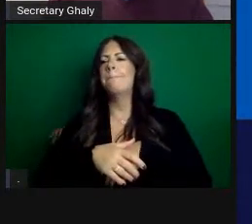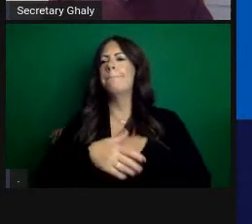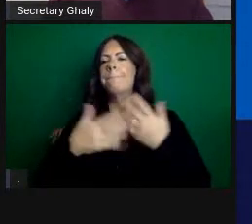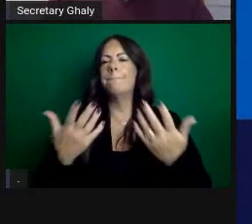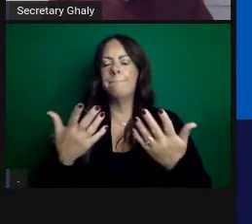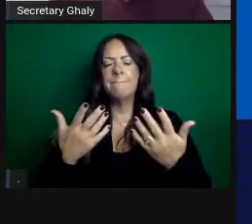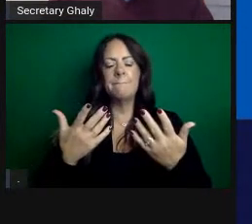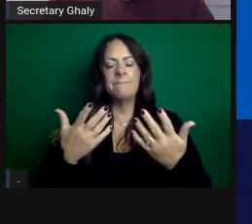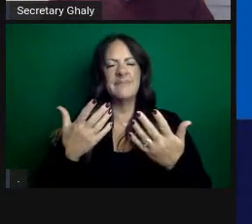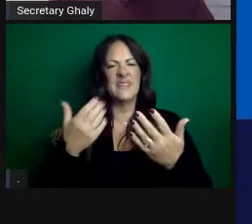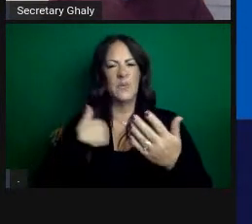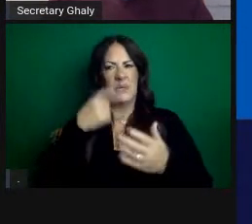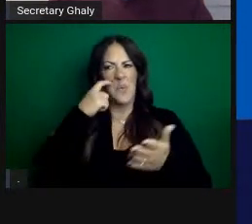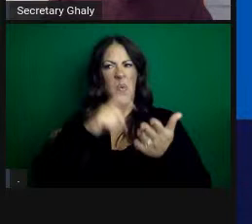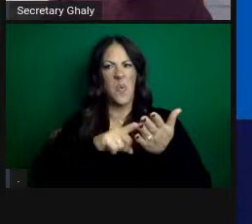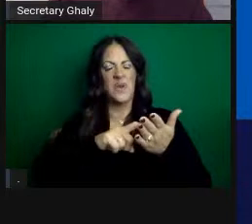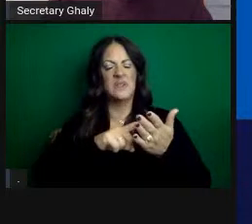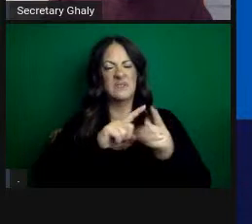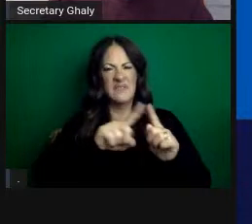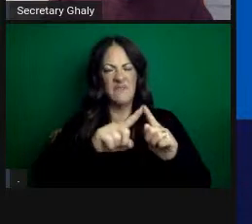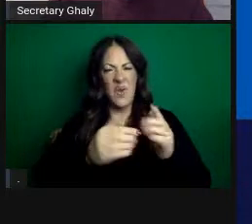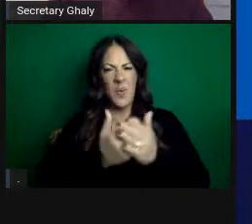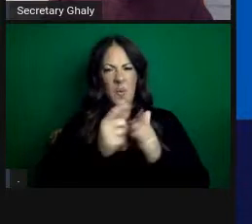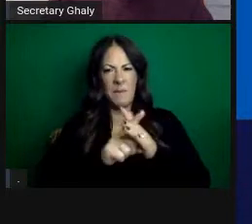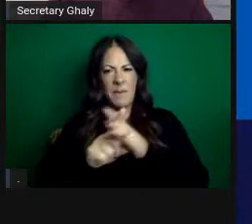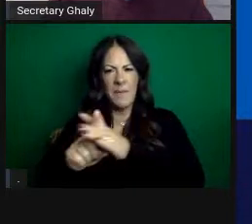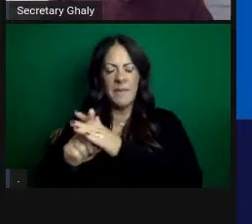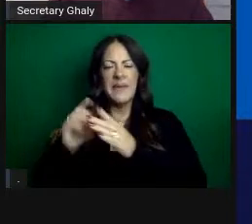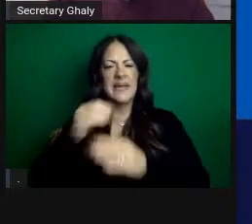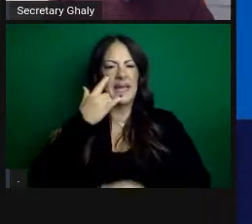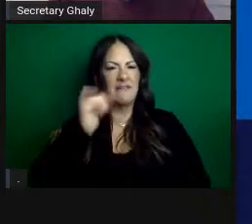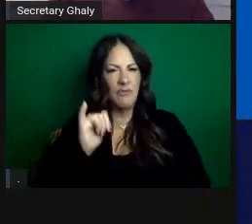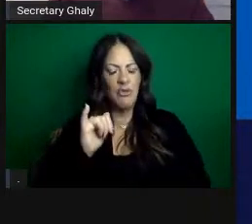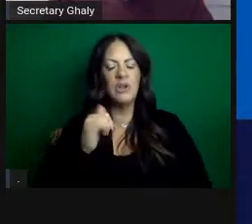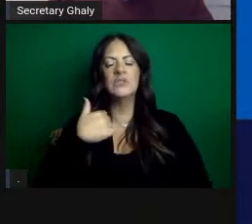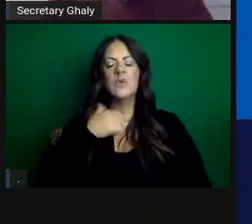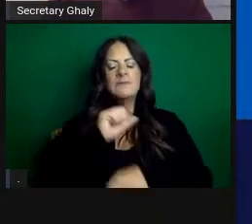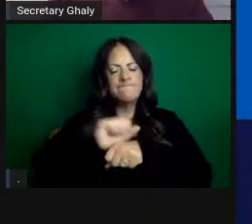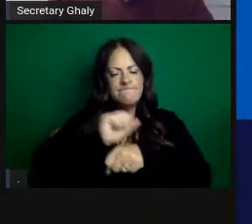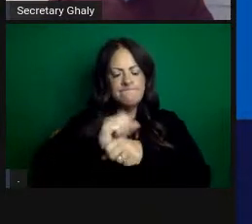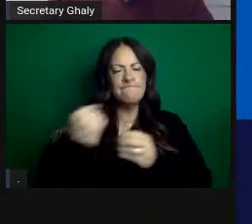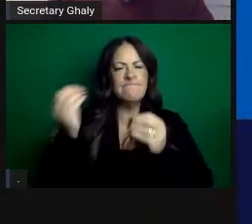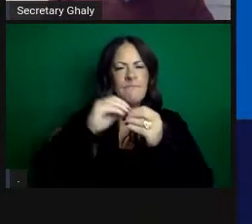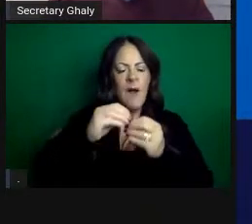virus here in California, building up capacity to do even more. We're